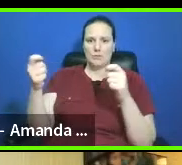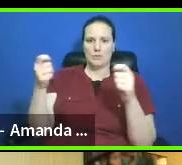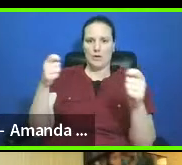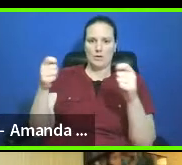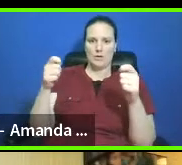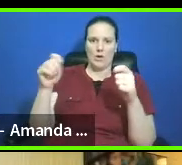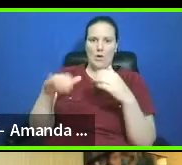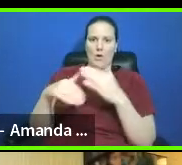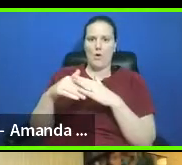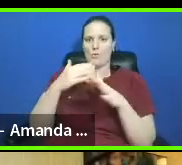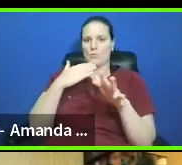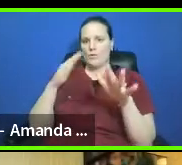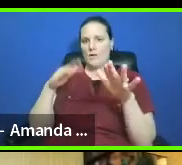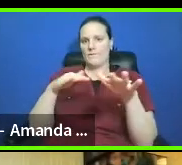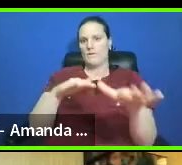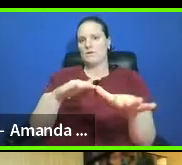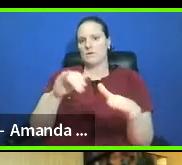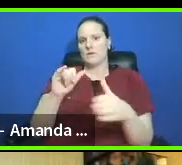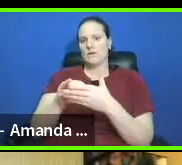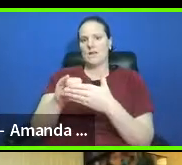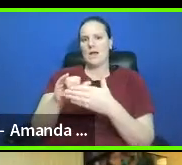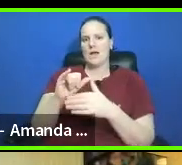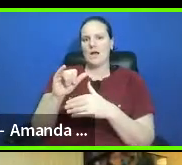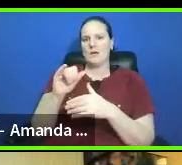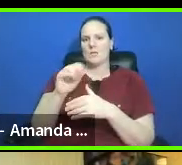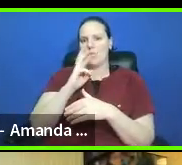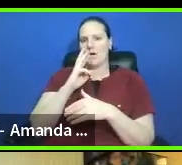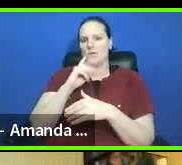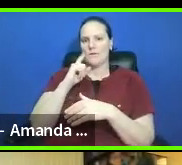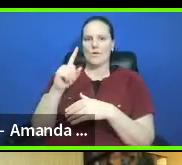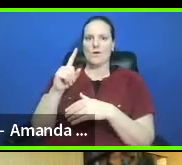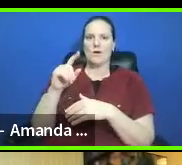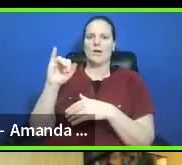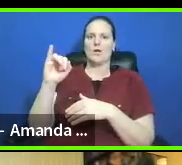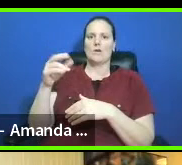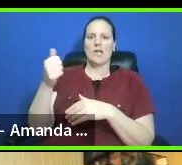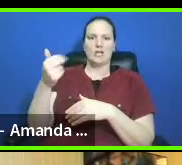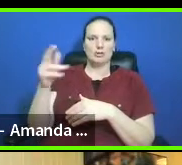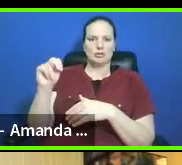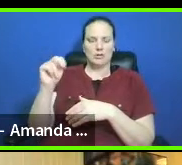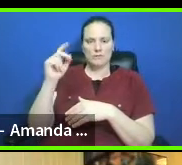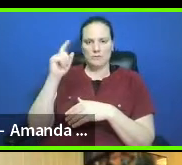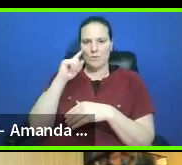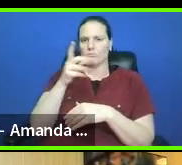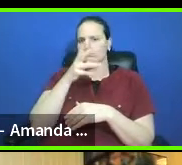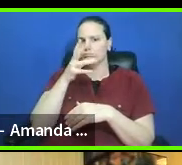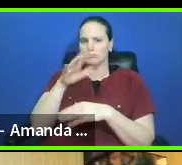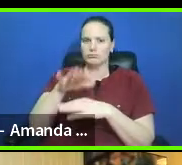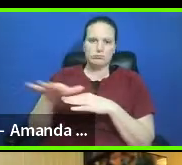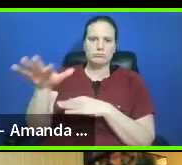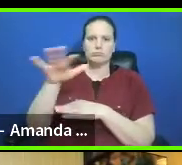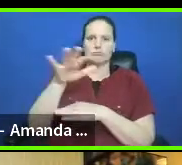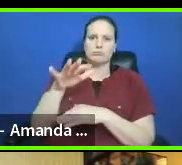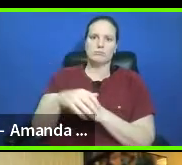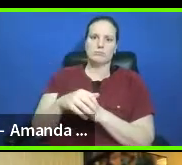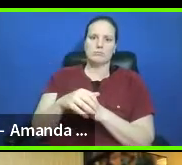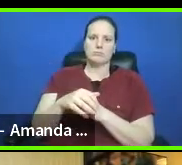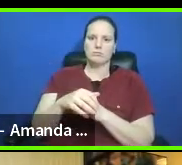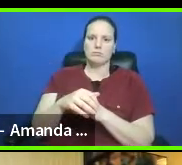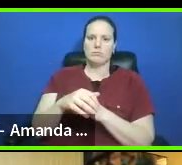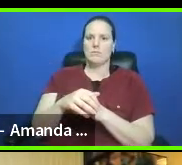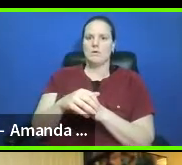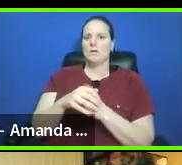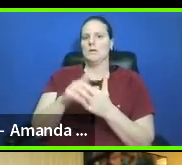the rivers, kind of like water for irrigation and for agriculture. So there will be